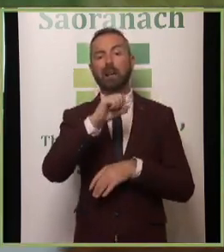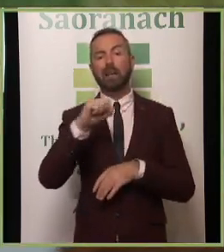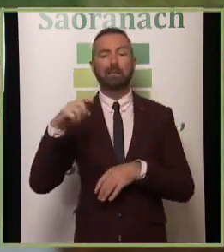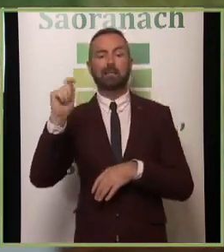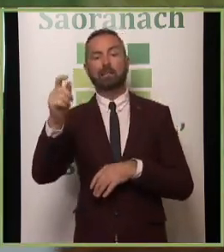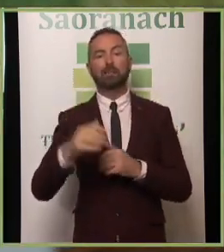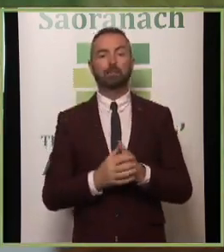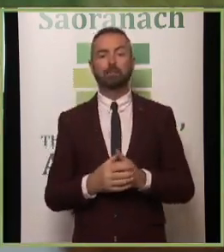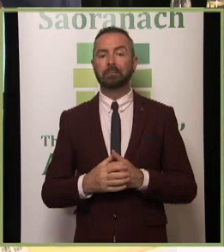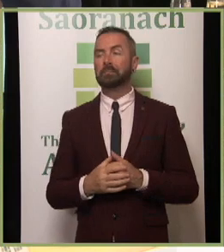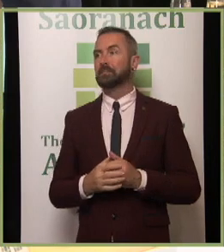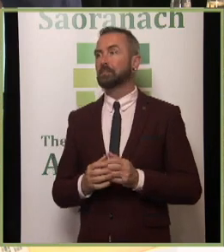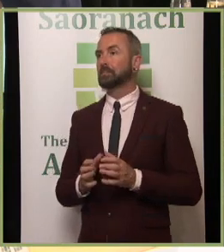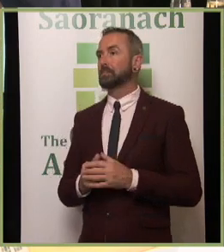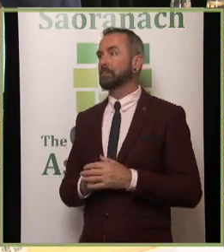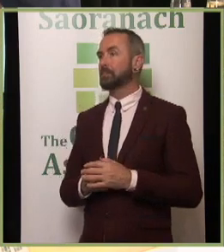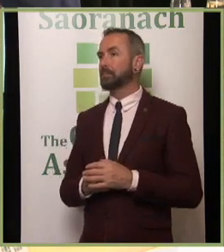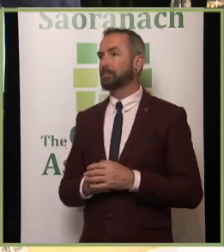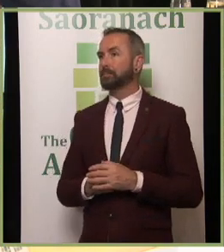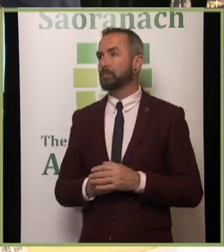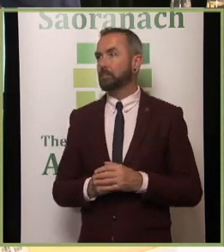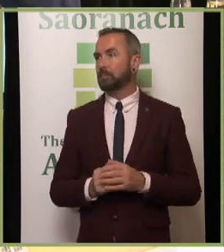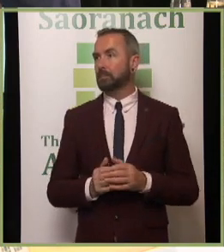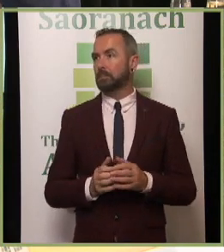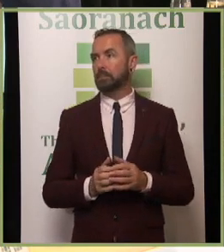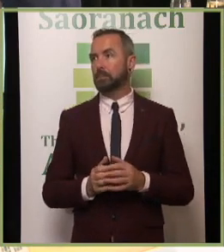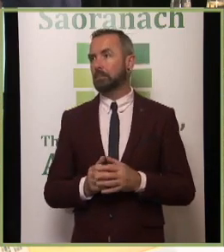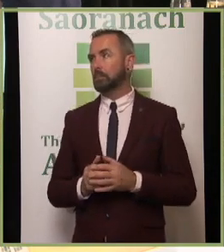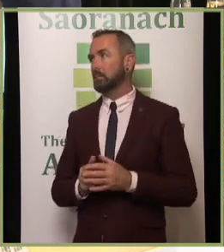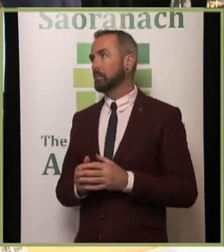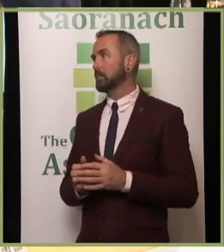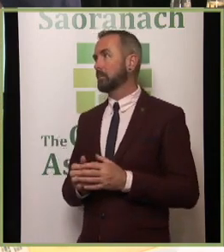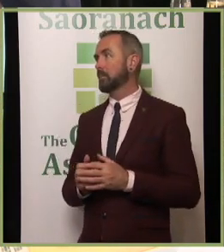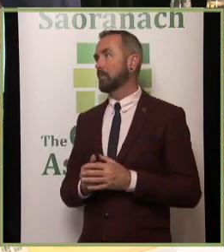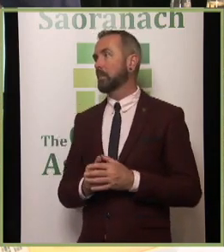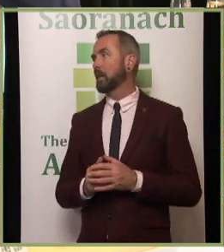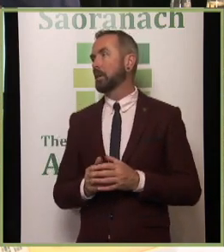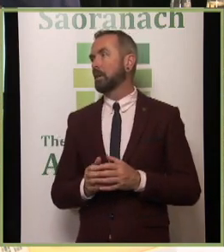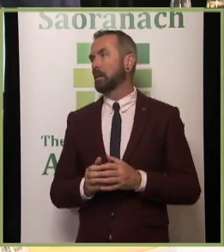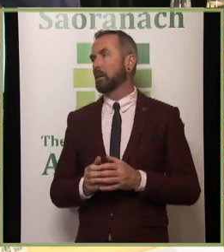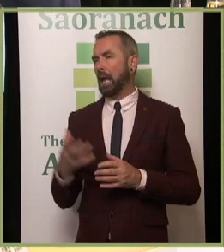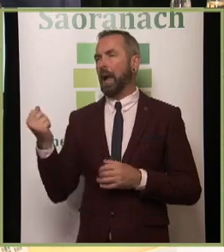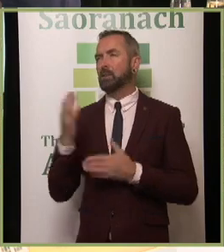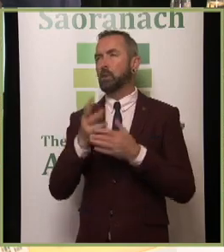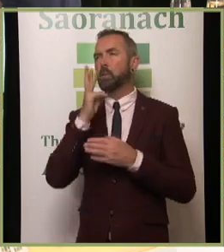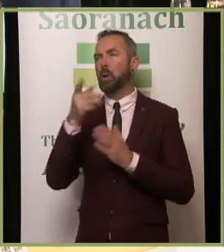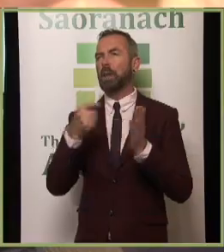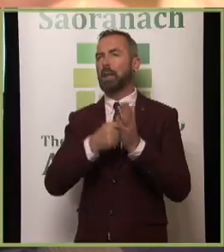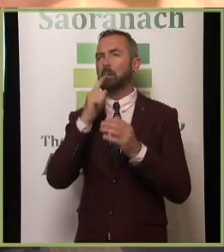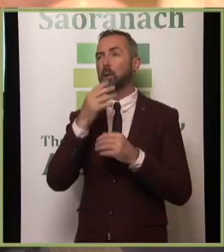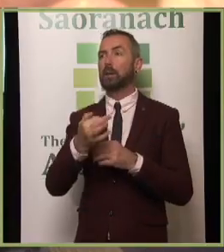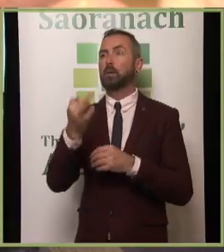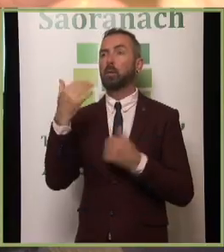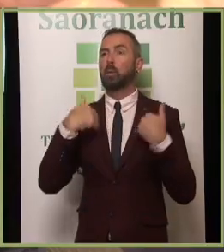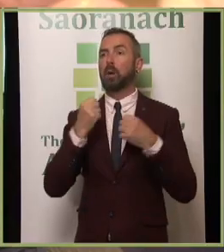Okay. We had the word strategic future biodiversity asset or something, but like for the future of Ireland, if we